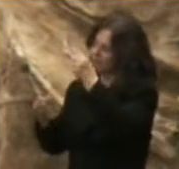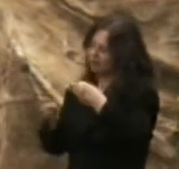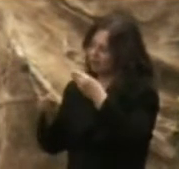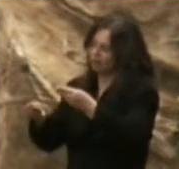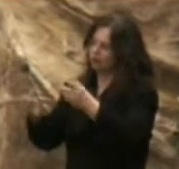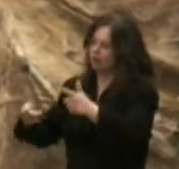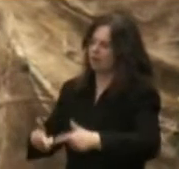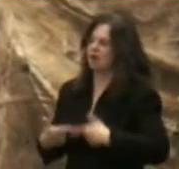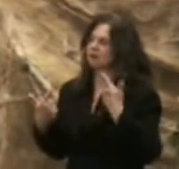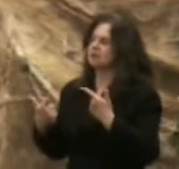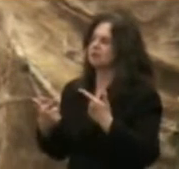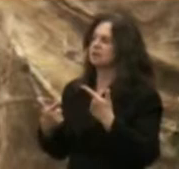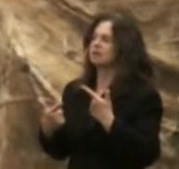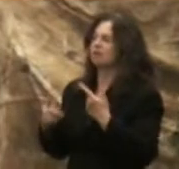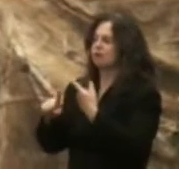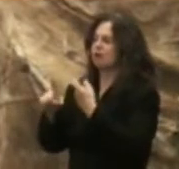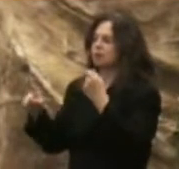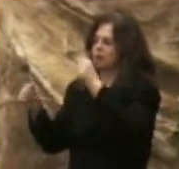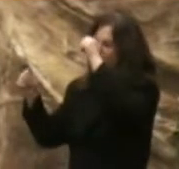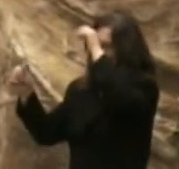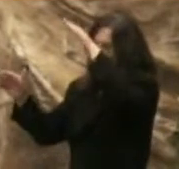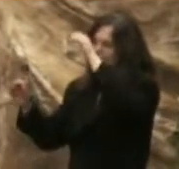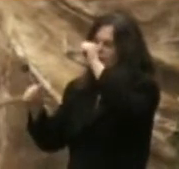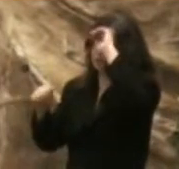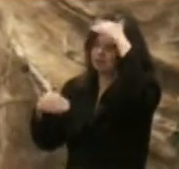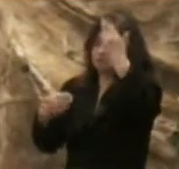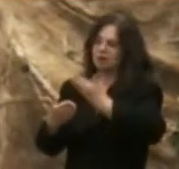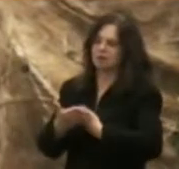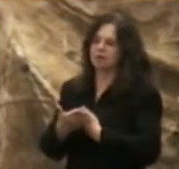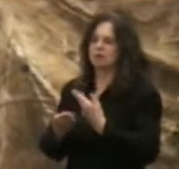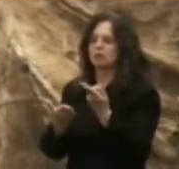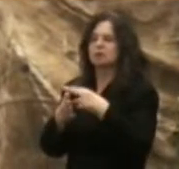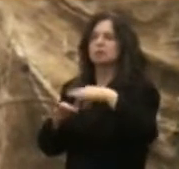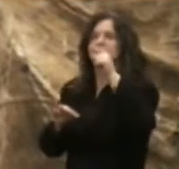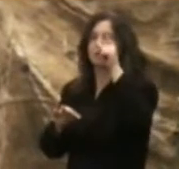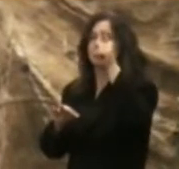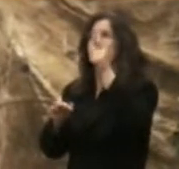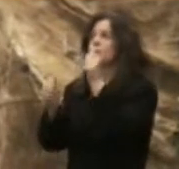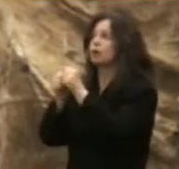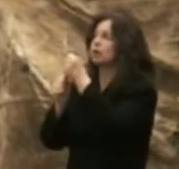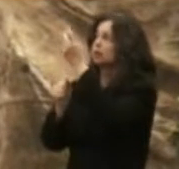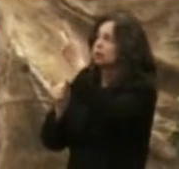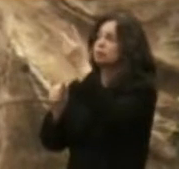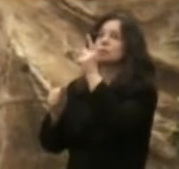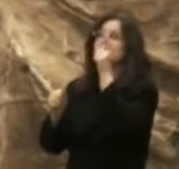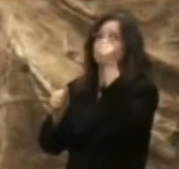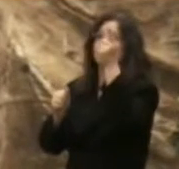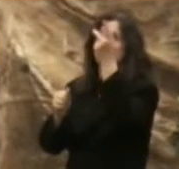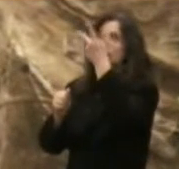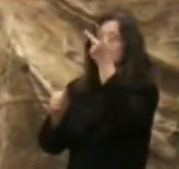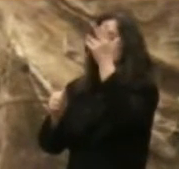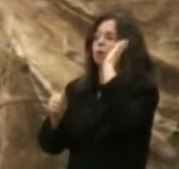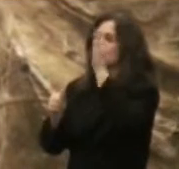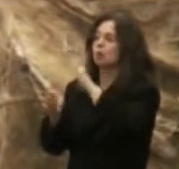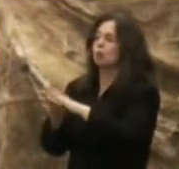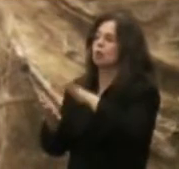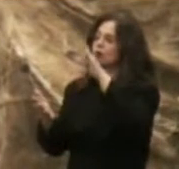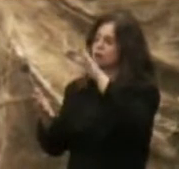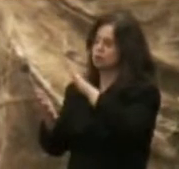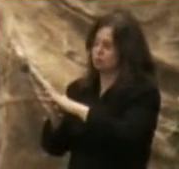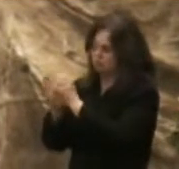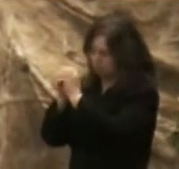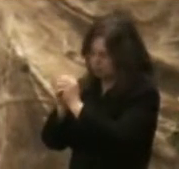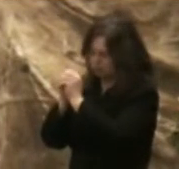life, who proceeds from the Father and the Son, who with the Father and the Son is worshipped and glorified, who